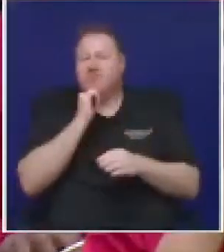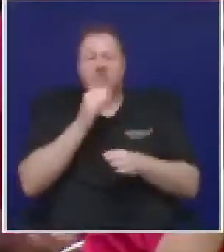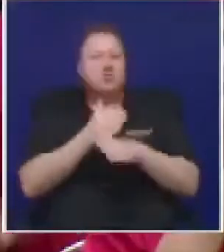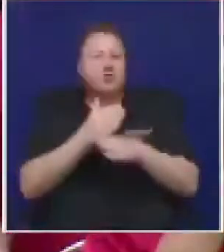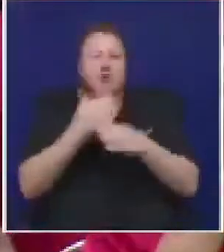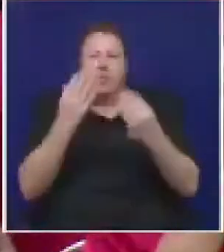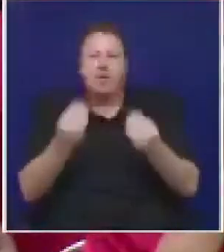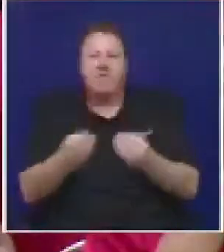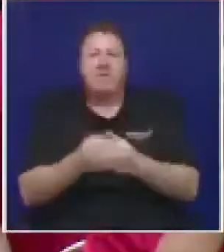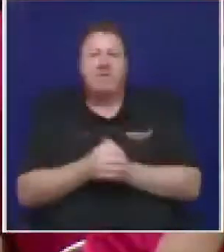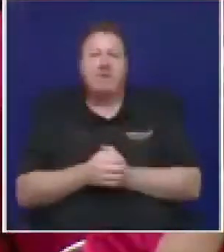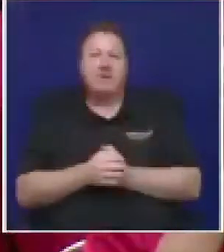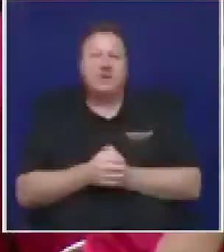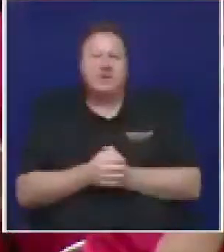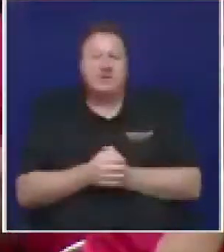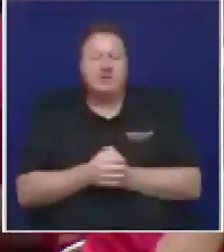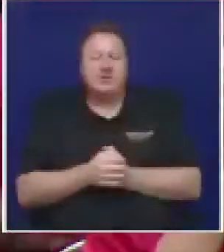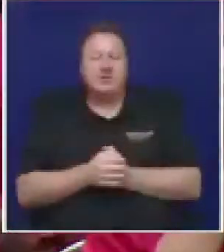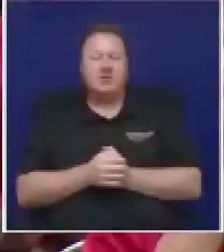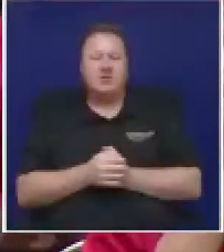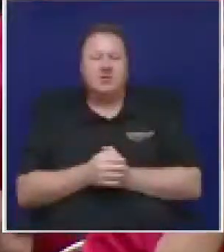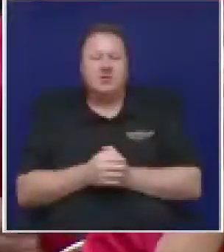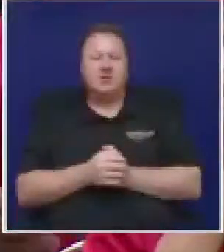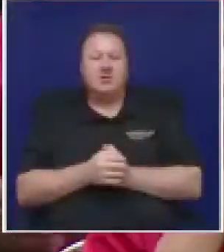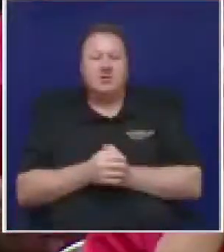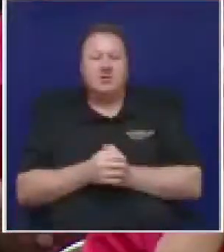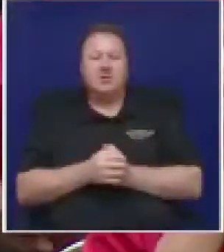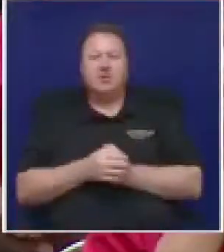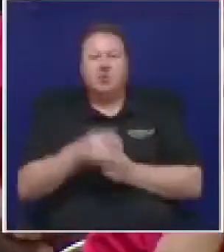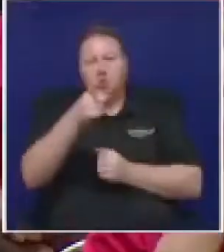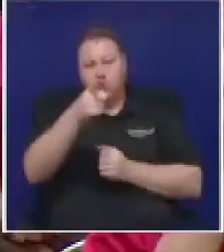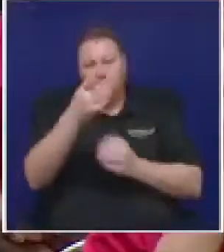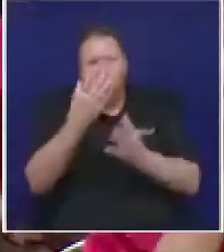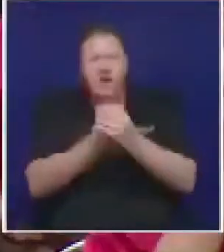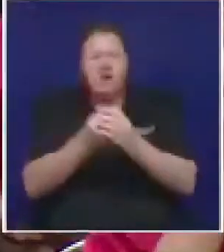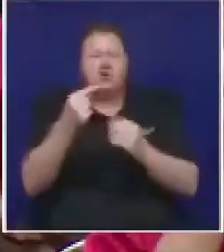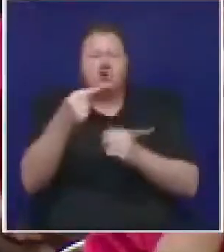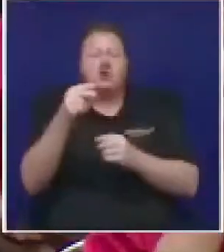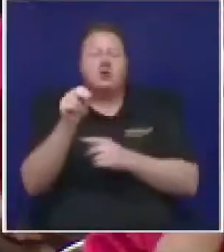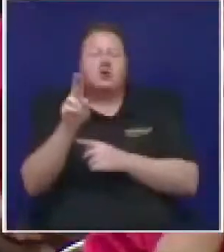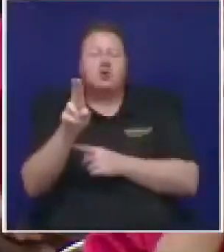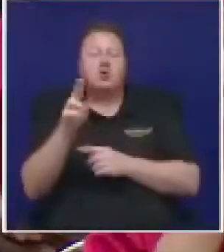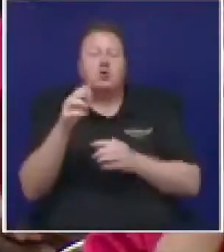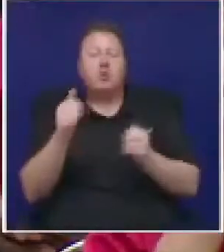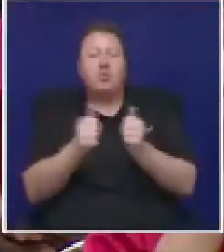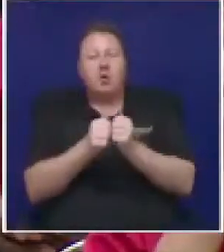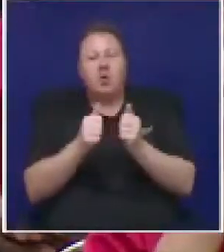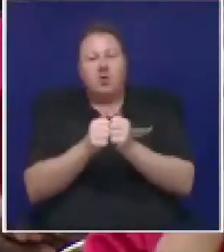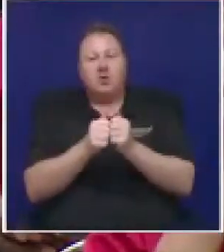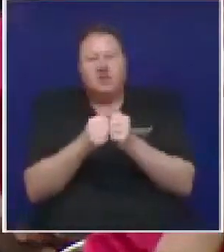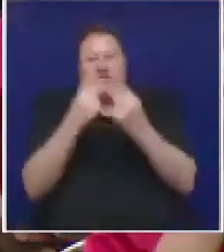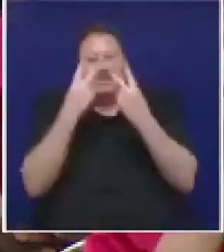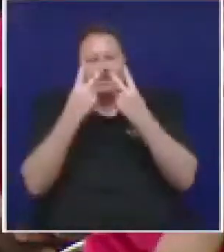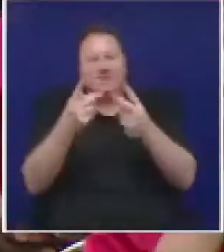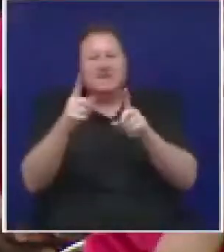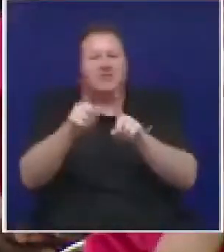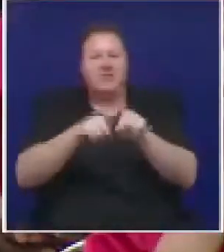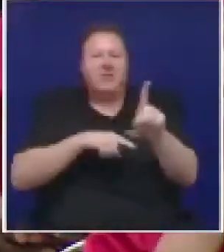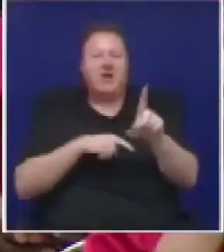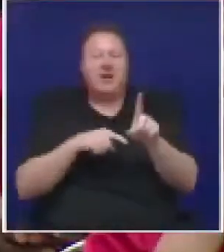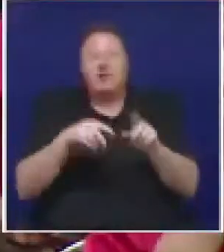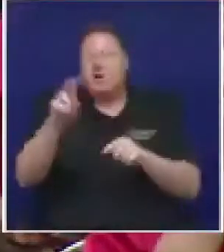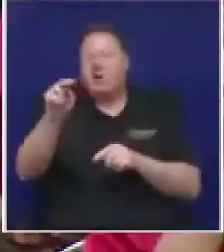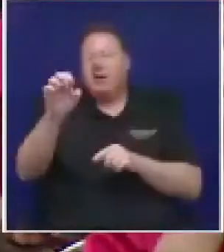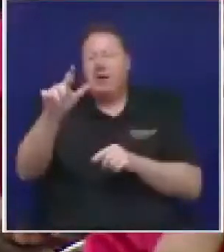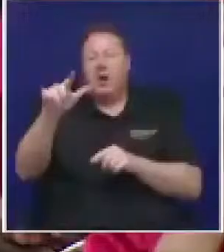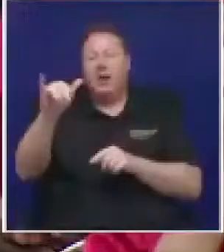for most part of their lives. Have you and your GNU partners reflected of the failure of the neoliberal